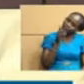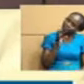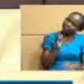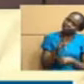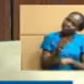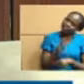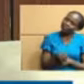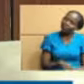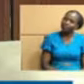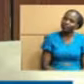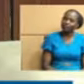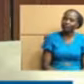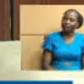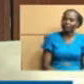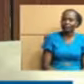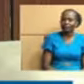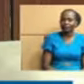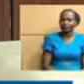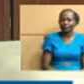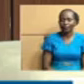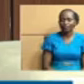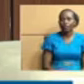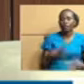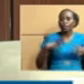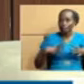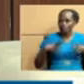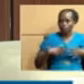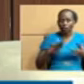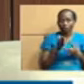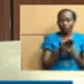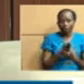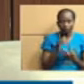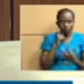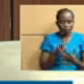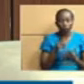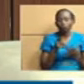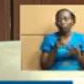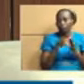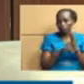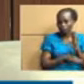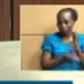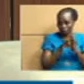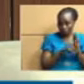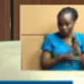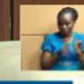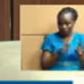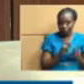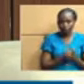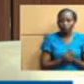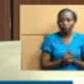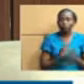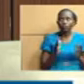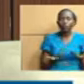as well. I think we need to find fiscal space for social protection programs as a very, very important policy priority